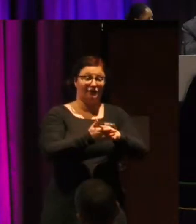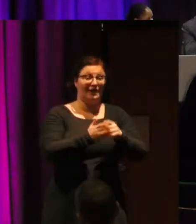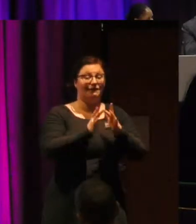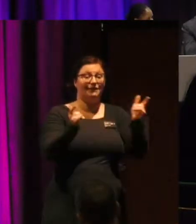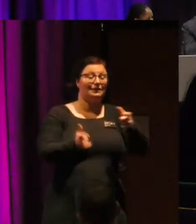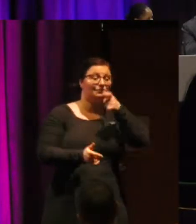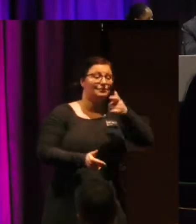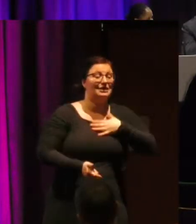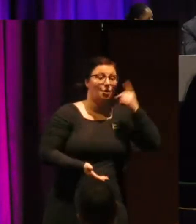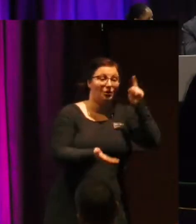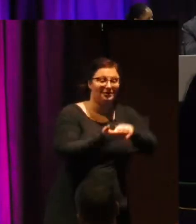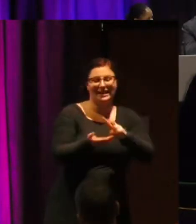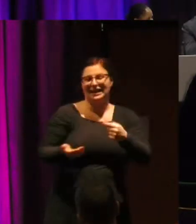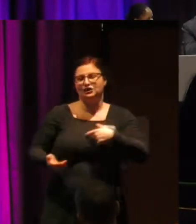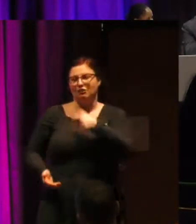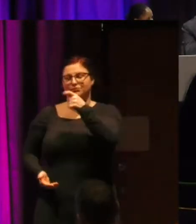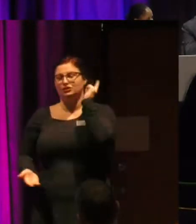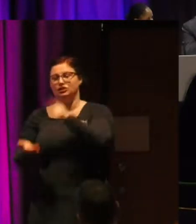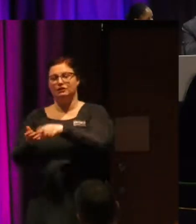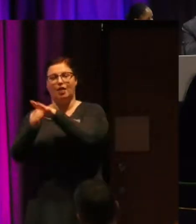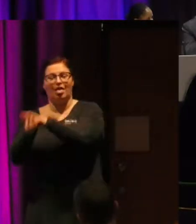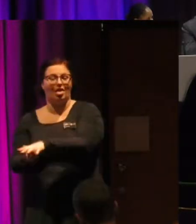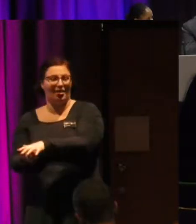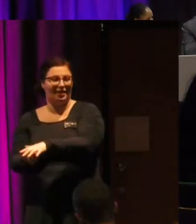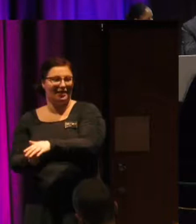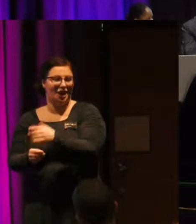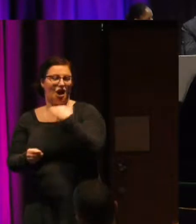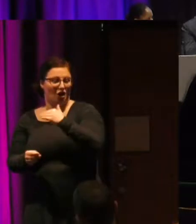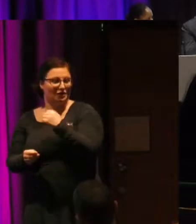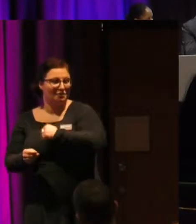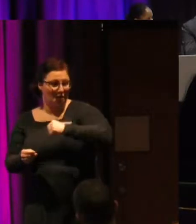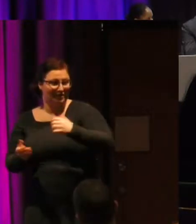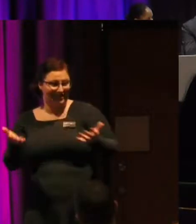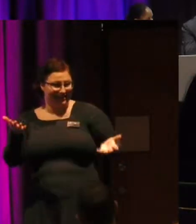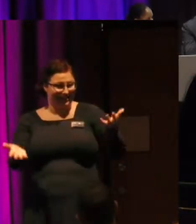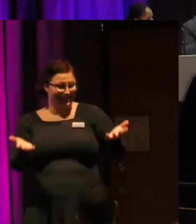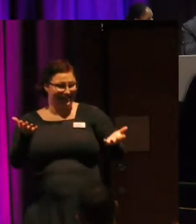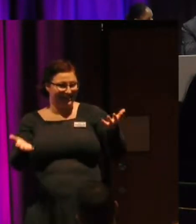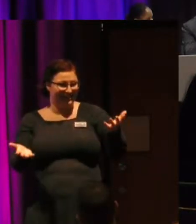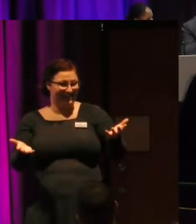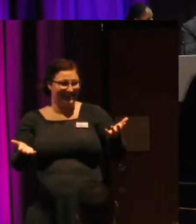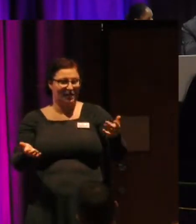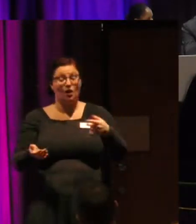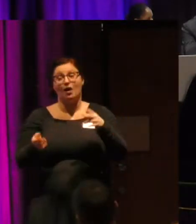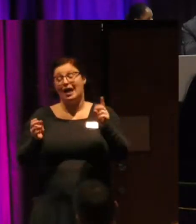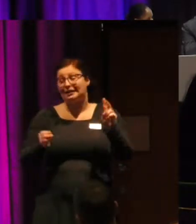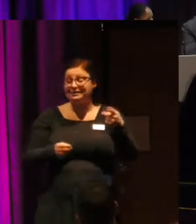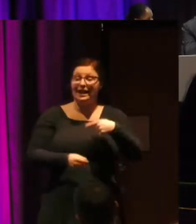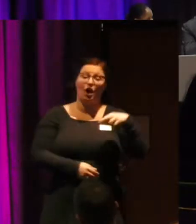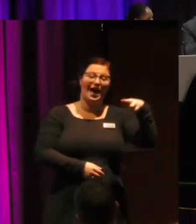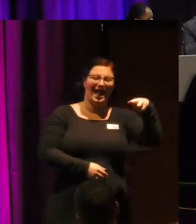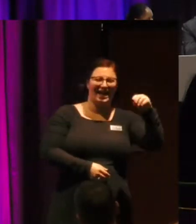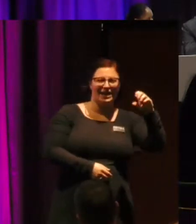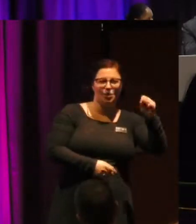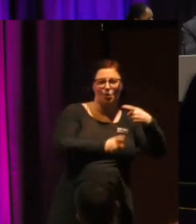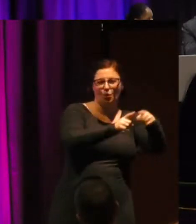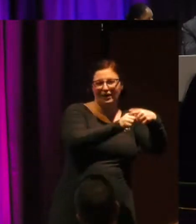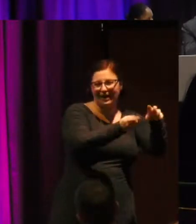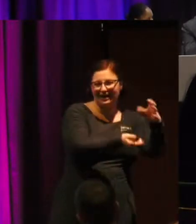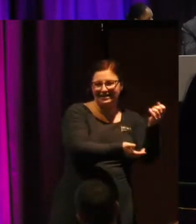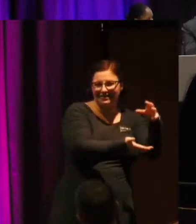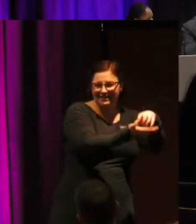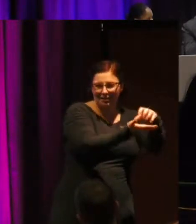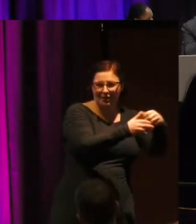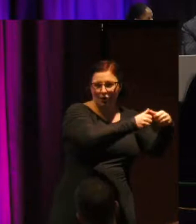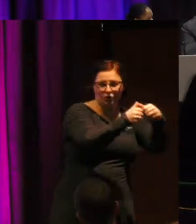way around is that people also say that, we can invest in NGOs to be checkers, and they can alert the